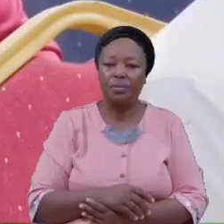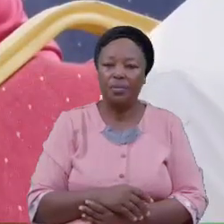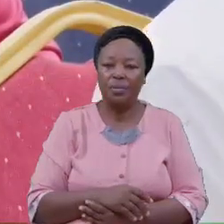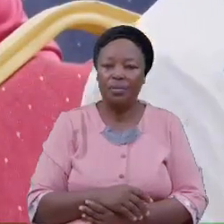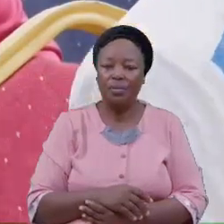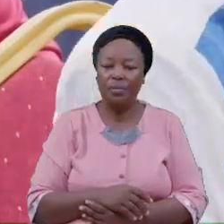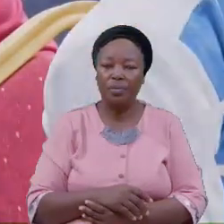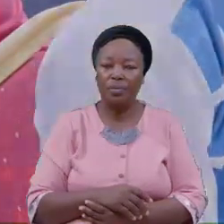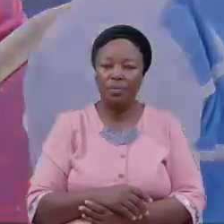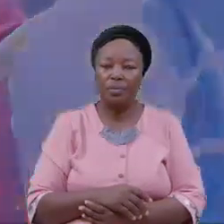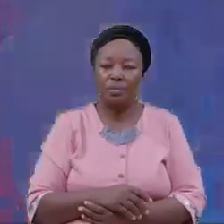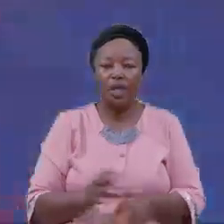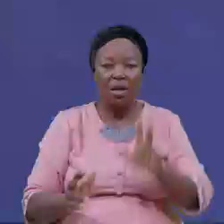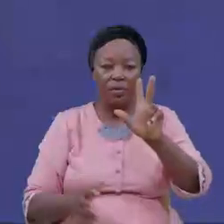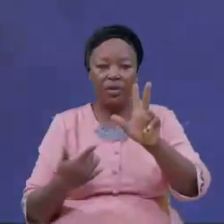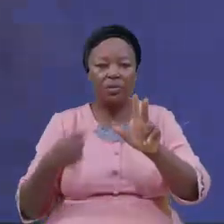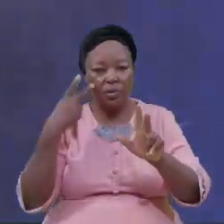Three things we're looking at.